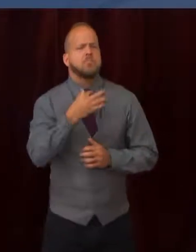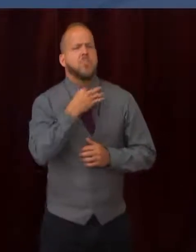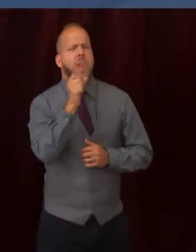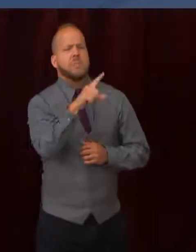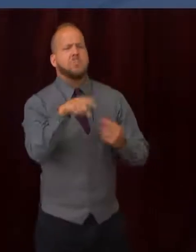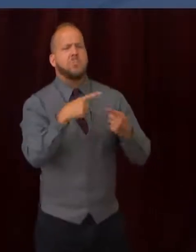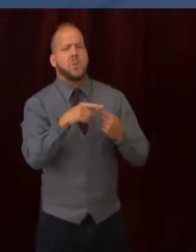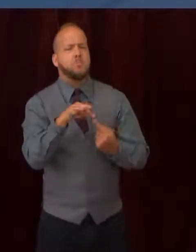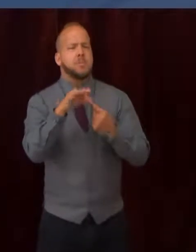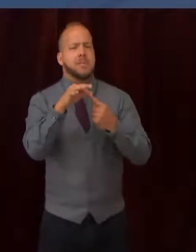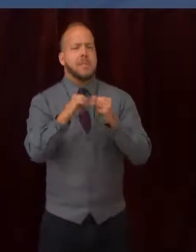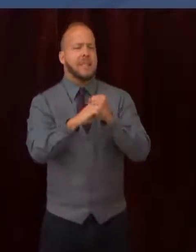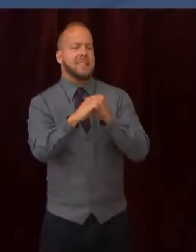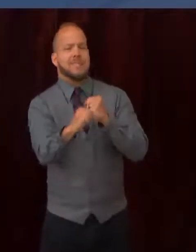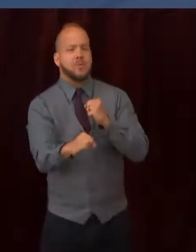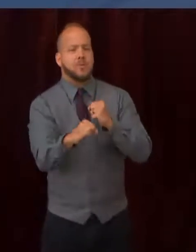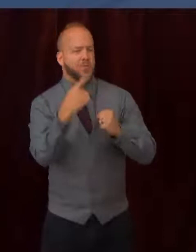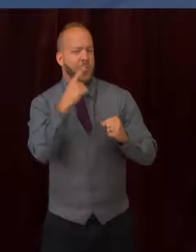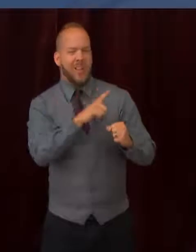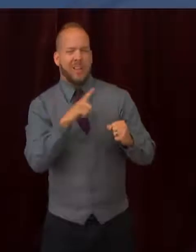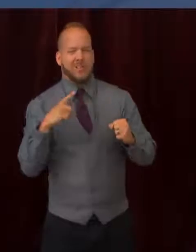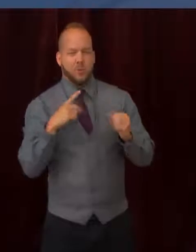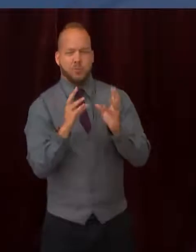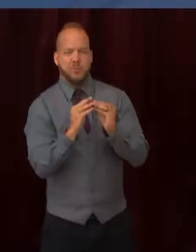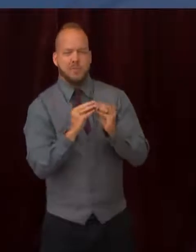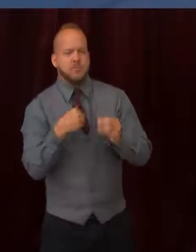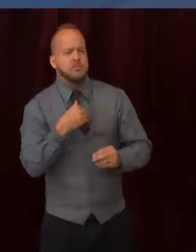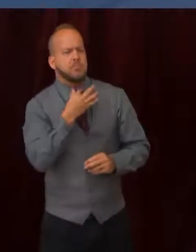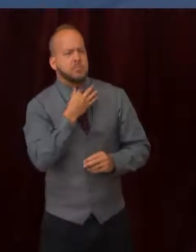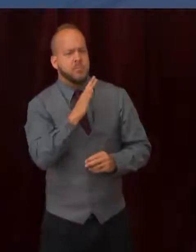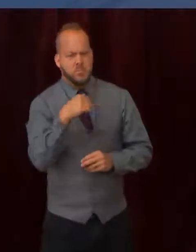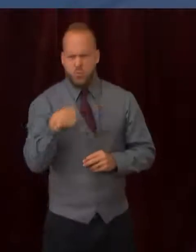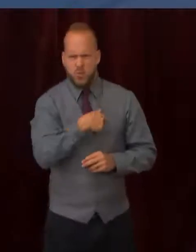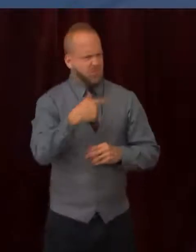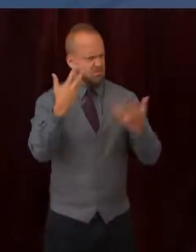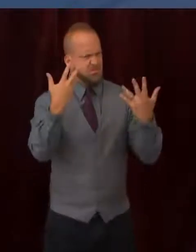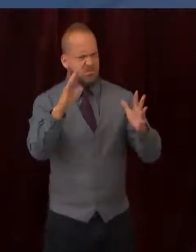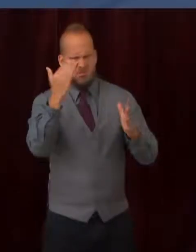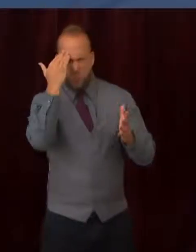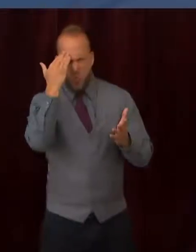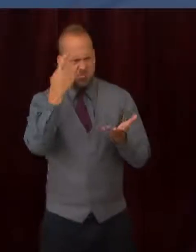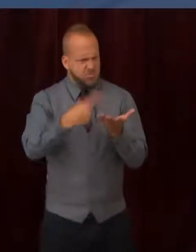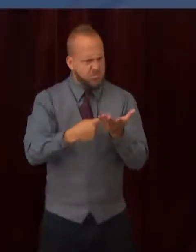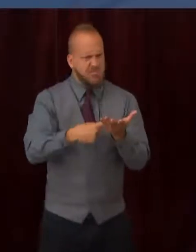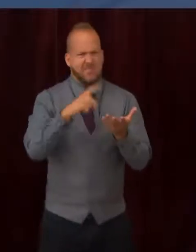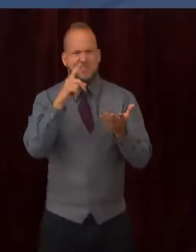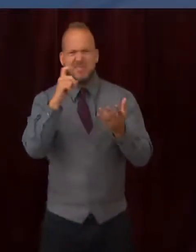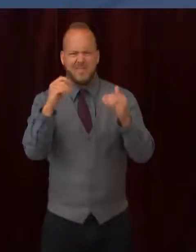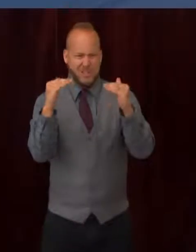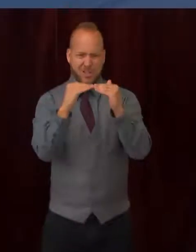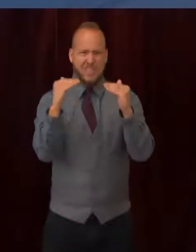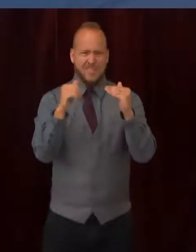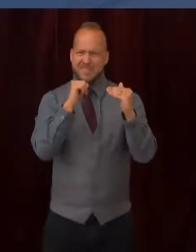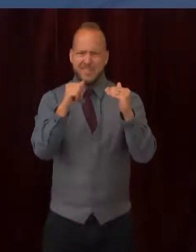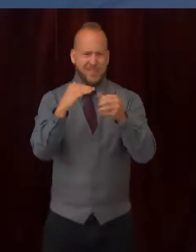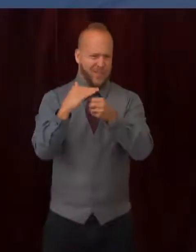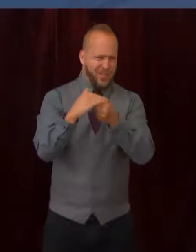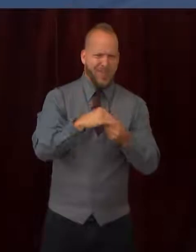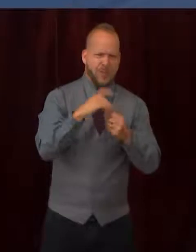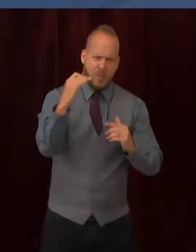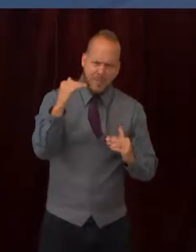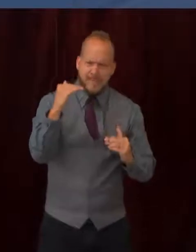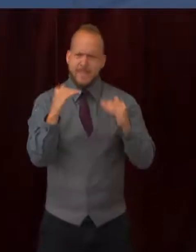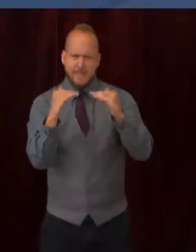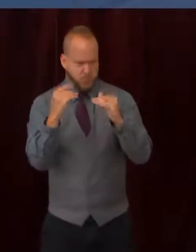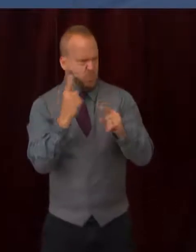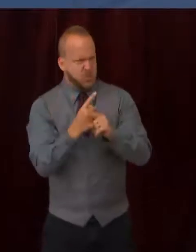for justice, is there anything in the special session that you would do to assure that the interactions between police